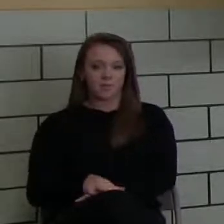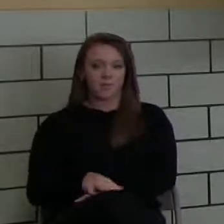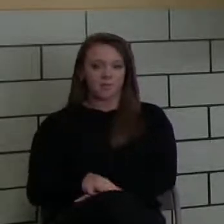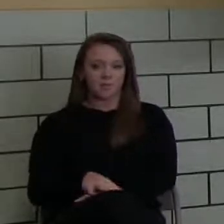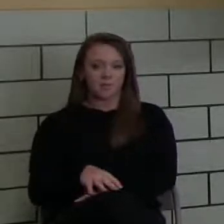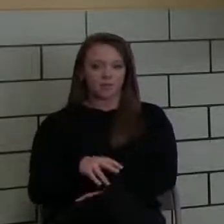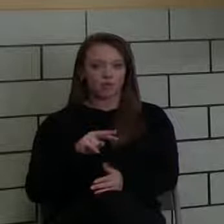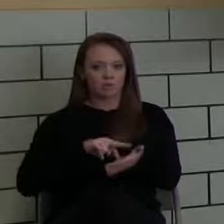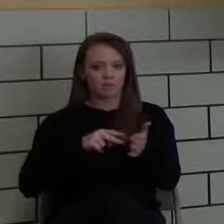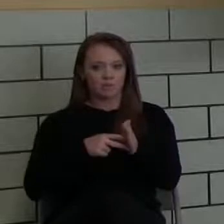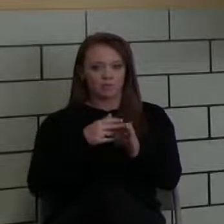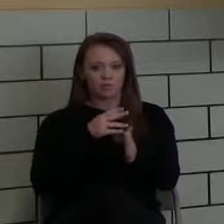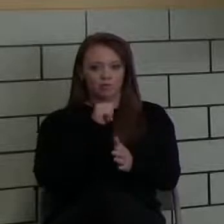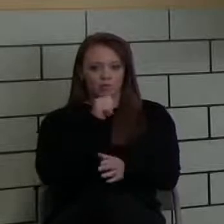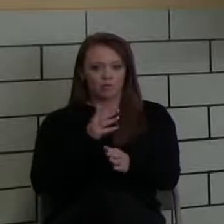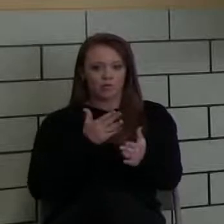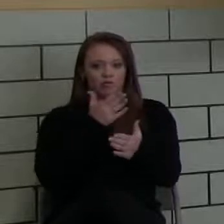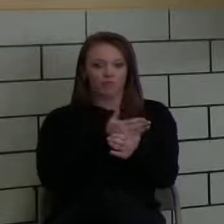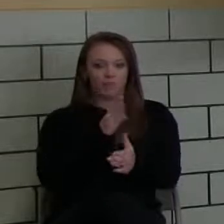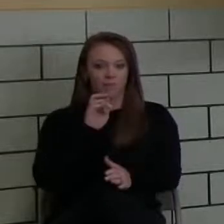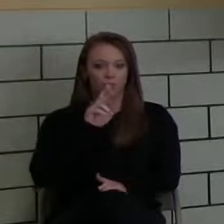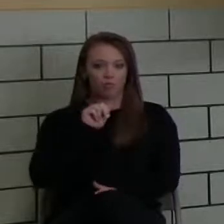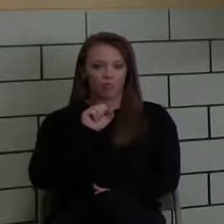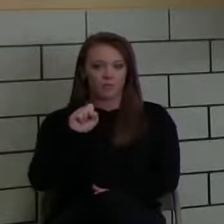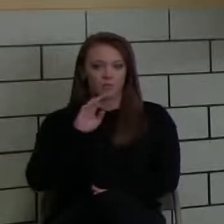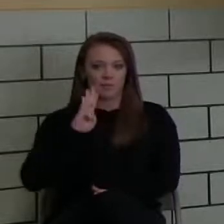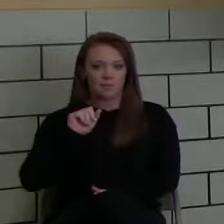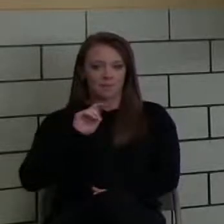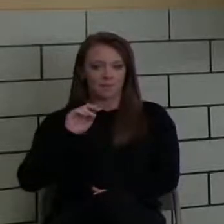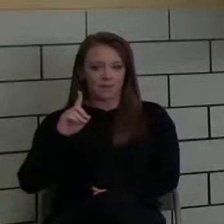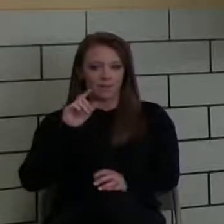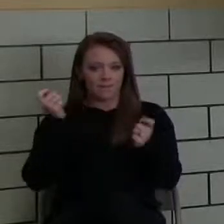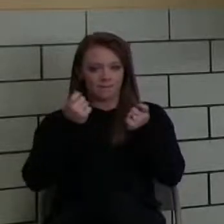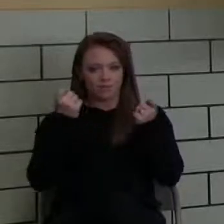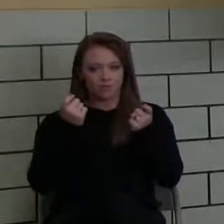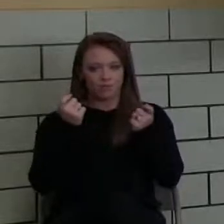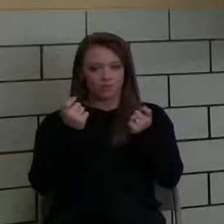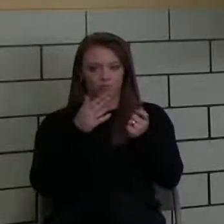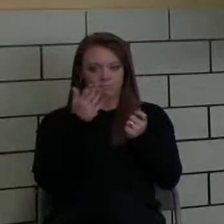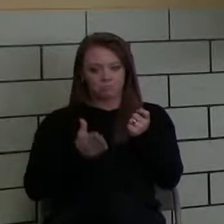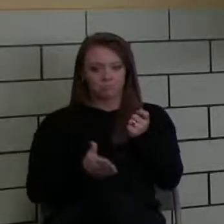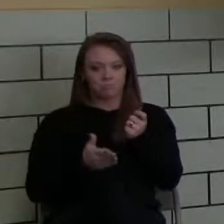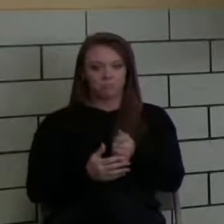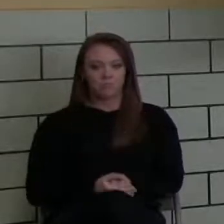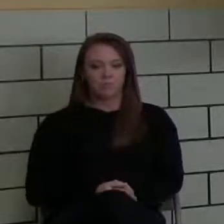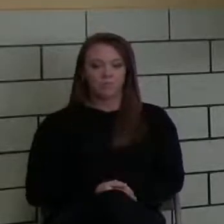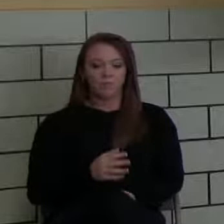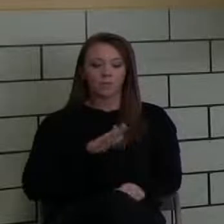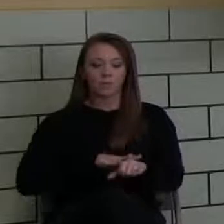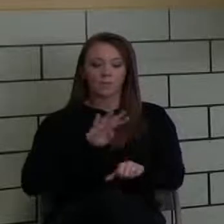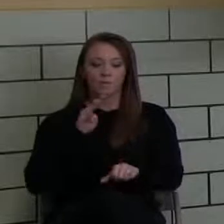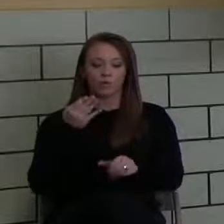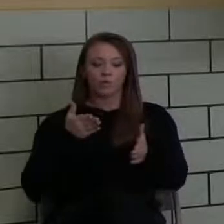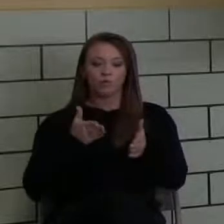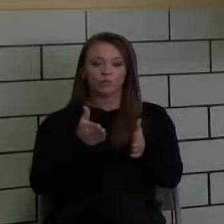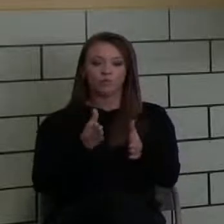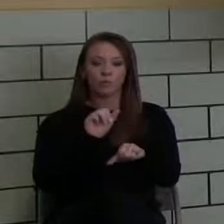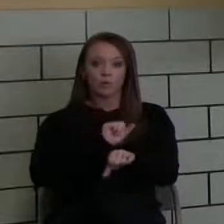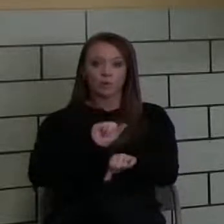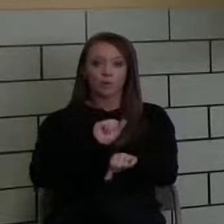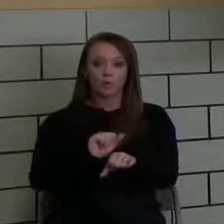and in the way of that. 4th Street, the work will be going on sort of the